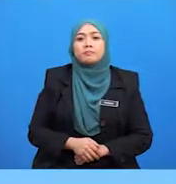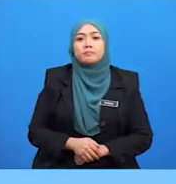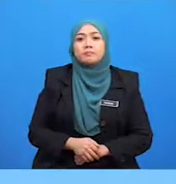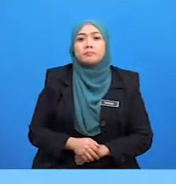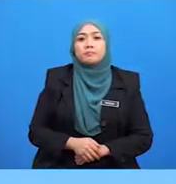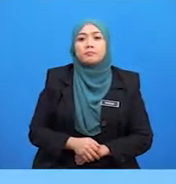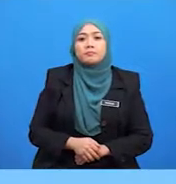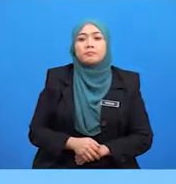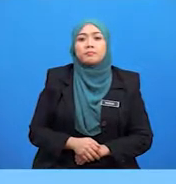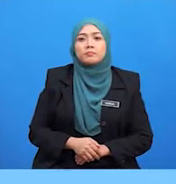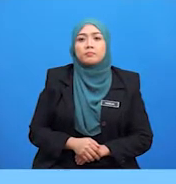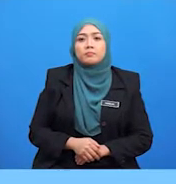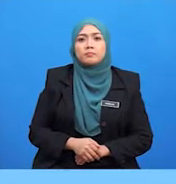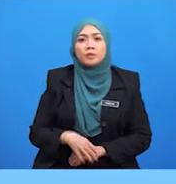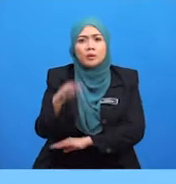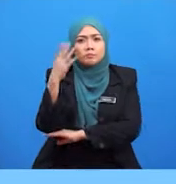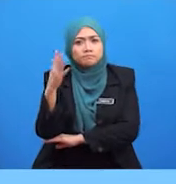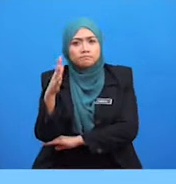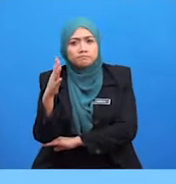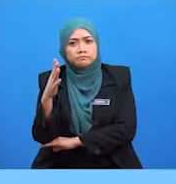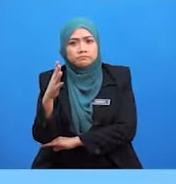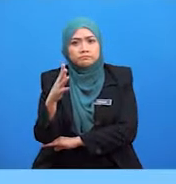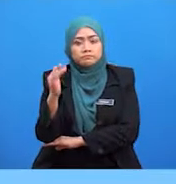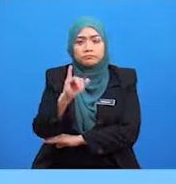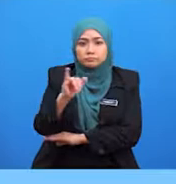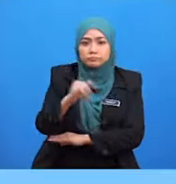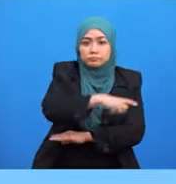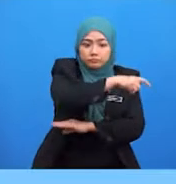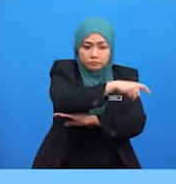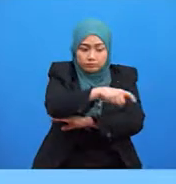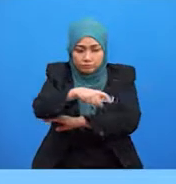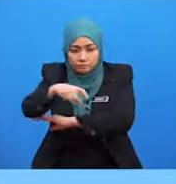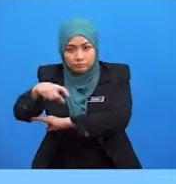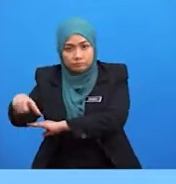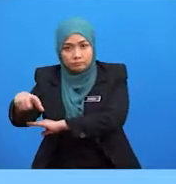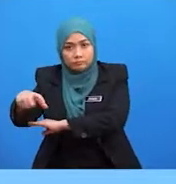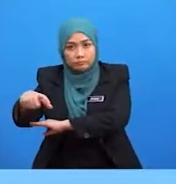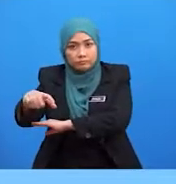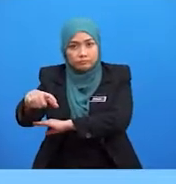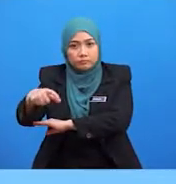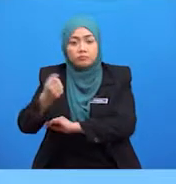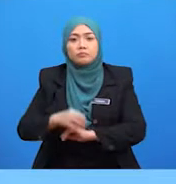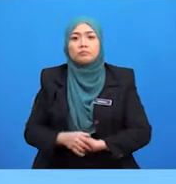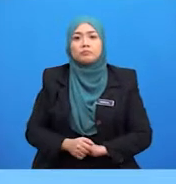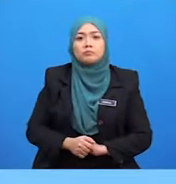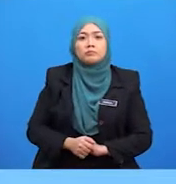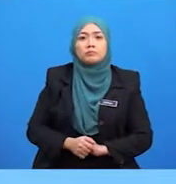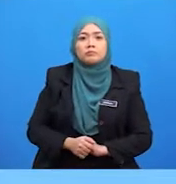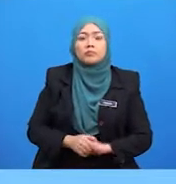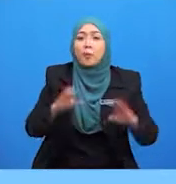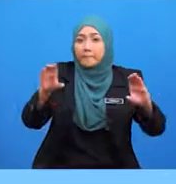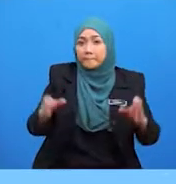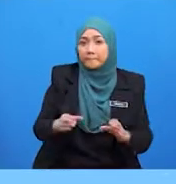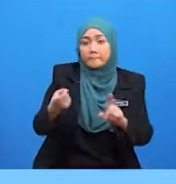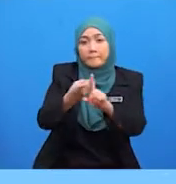This bamboo train is made up of an electric generator and a makeshift bamboo platform